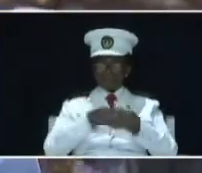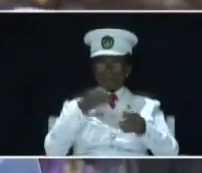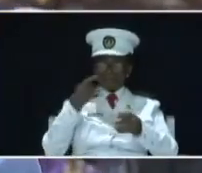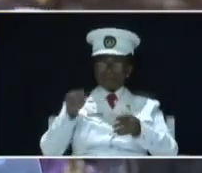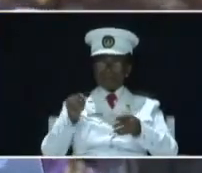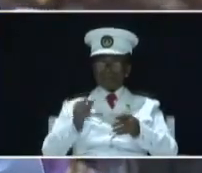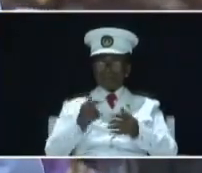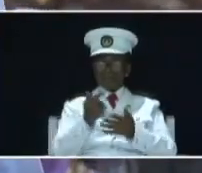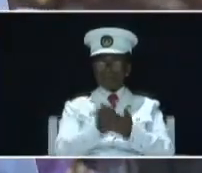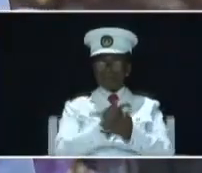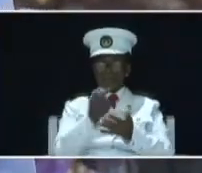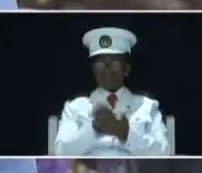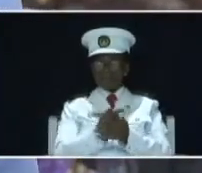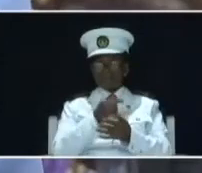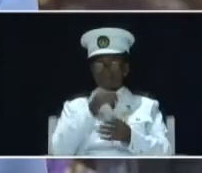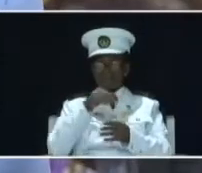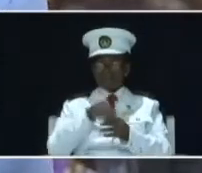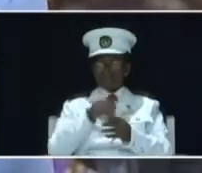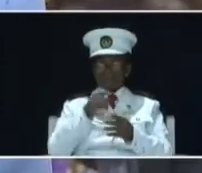I will give you